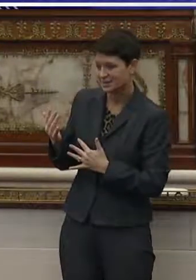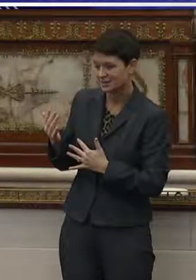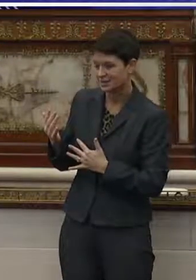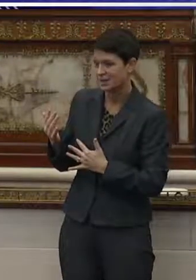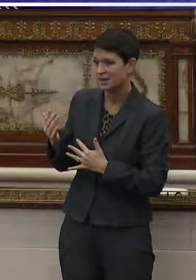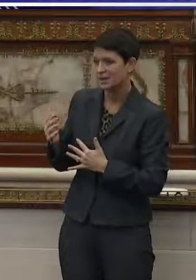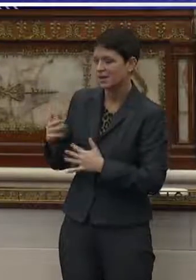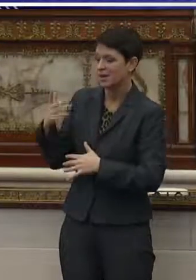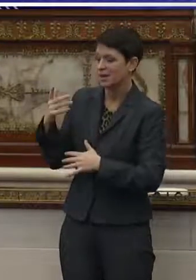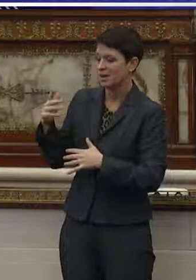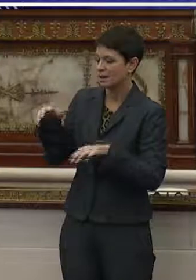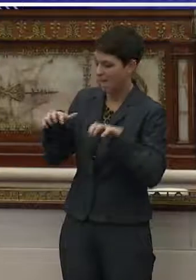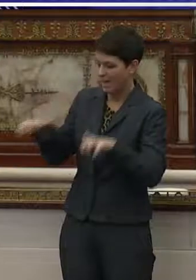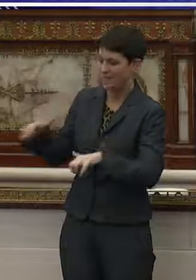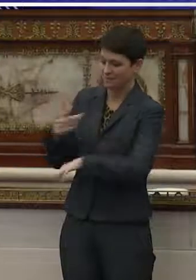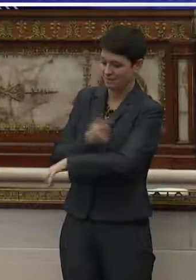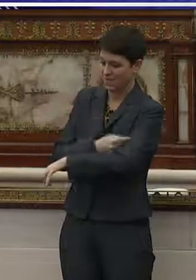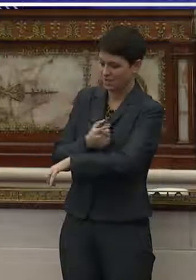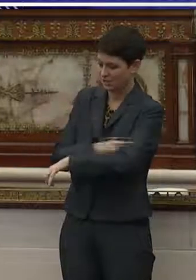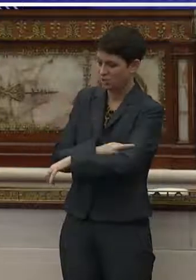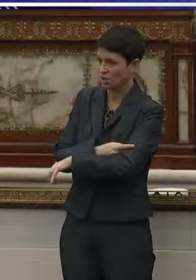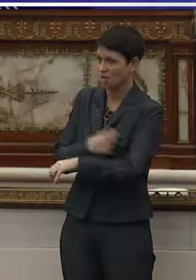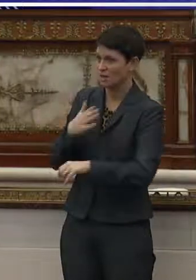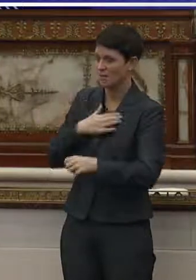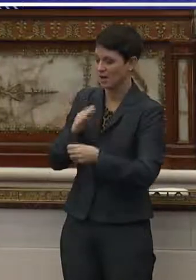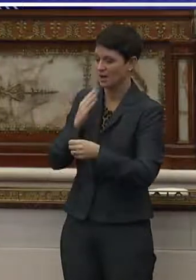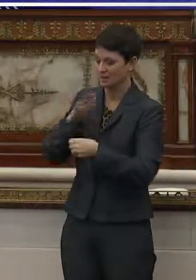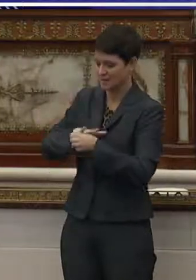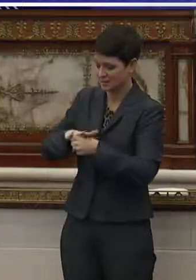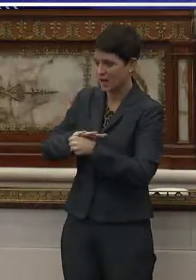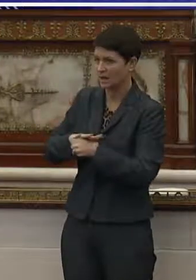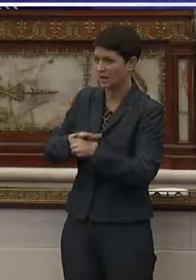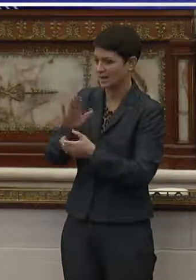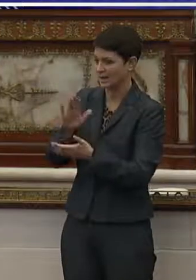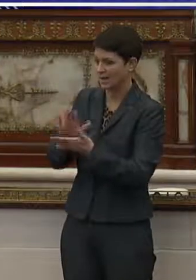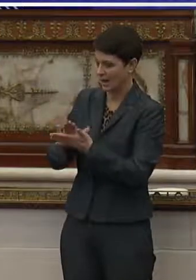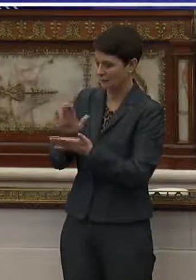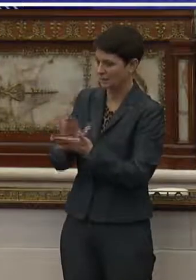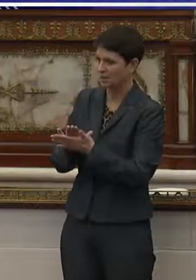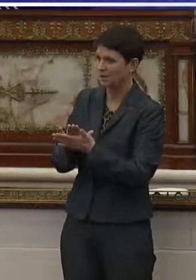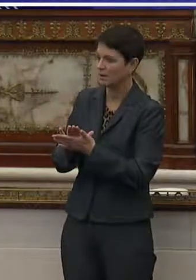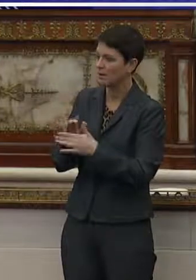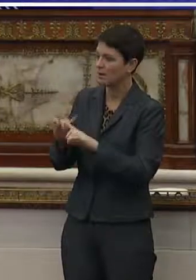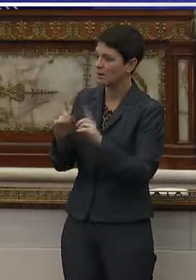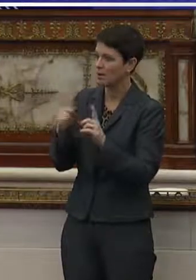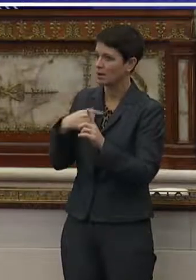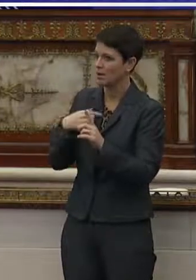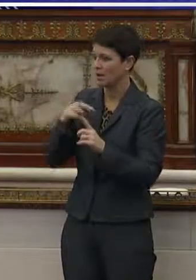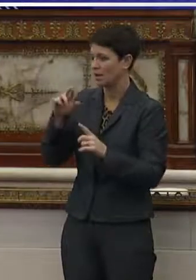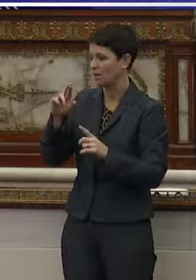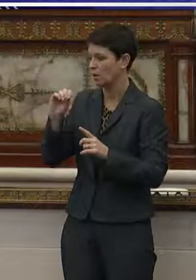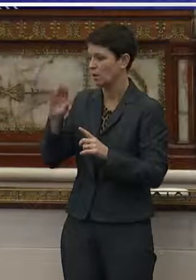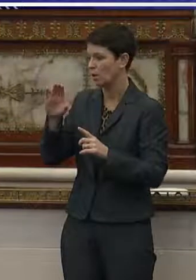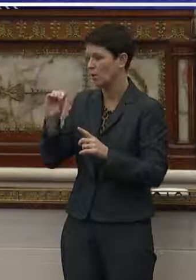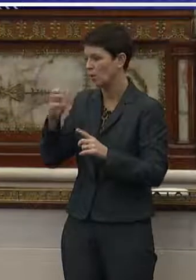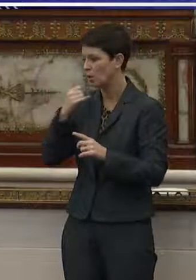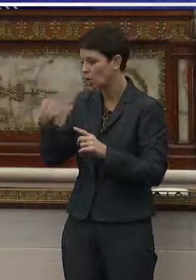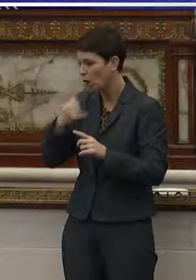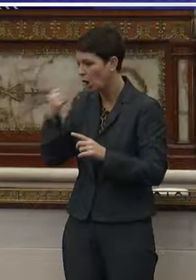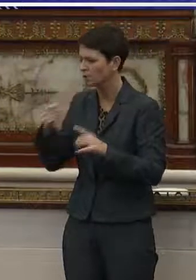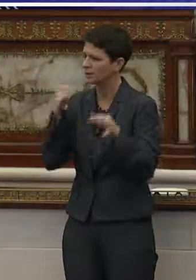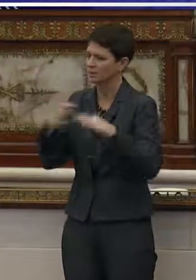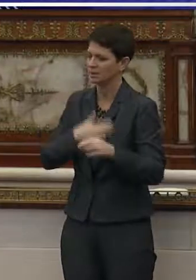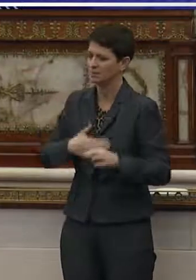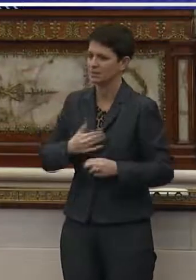max vaccination site, for instance, in my case, in the community academy, are those folks going to be robocall? Speak to me a little bit around